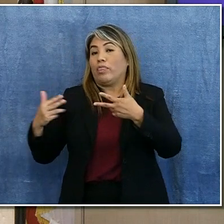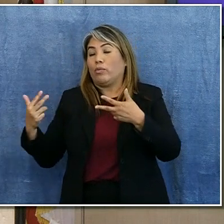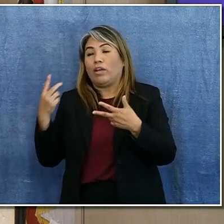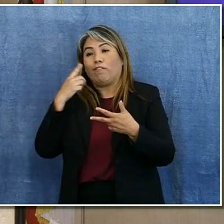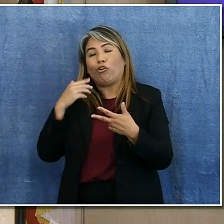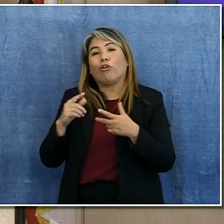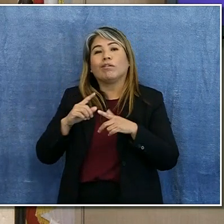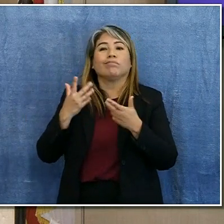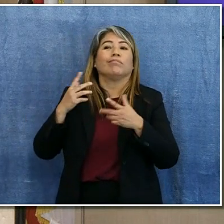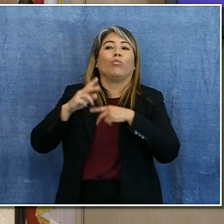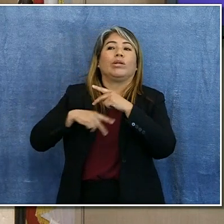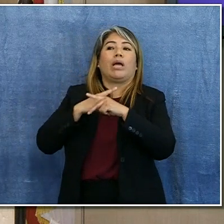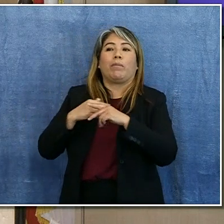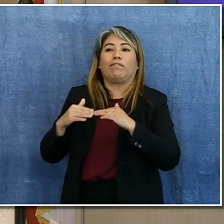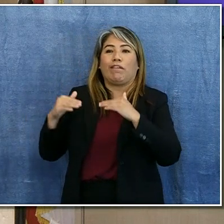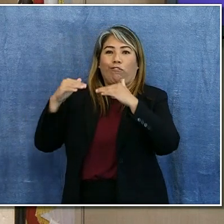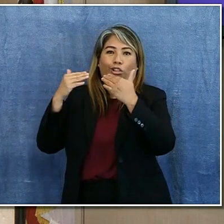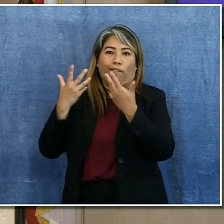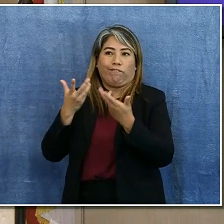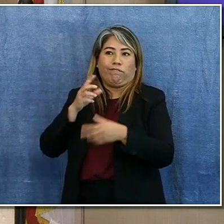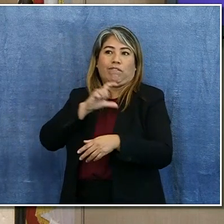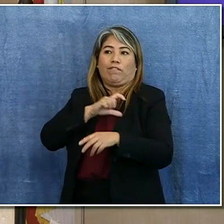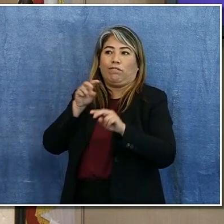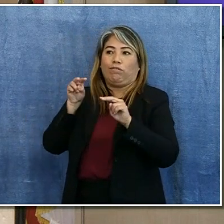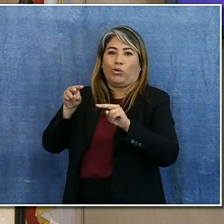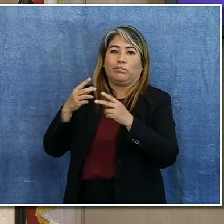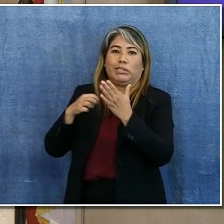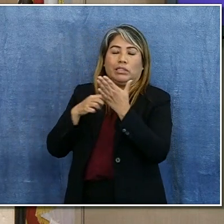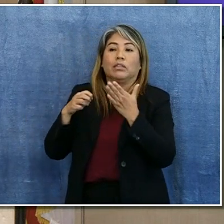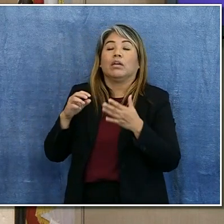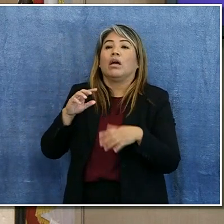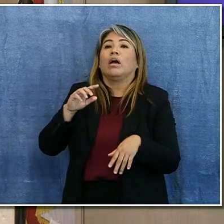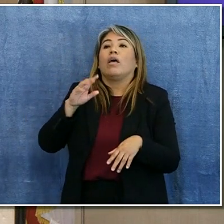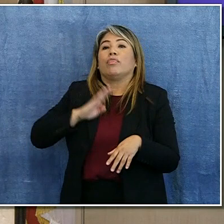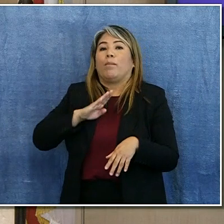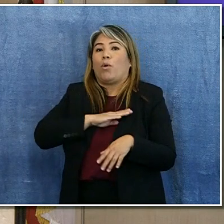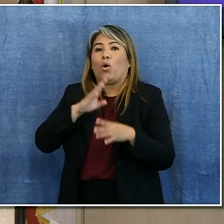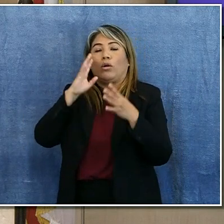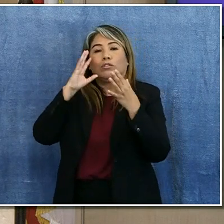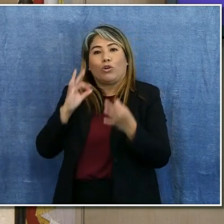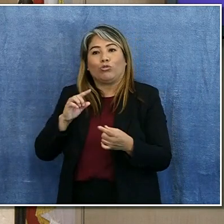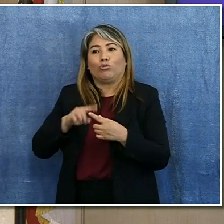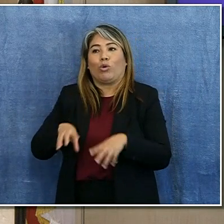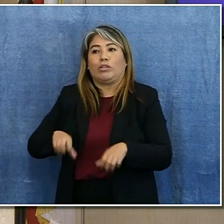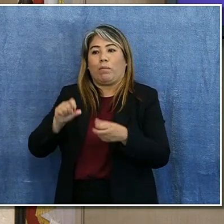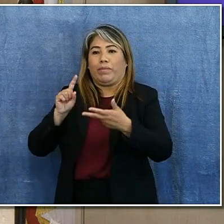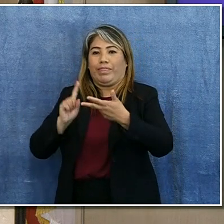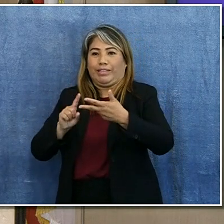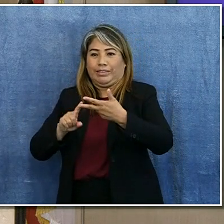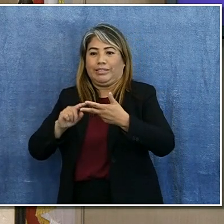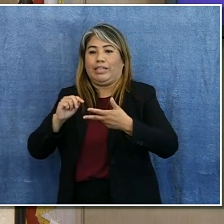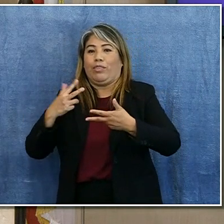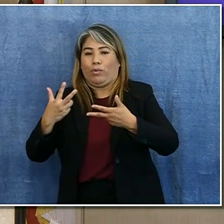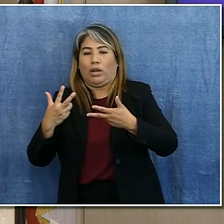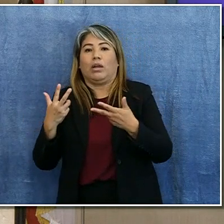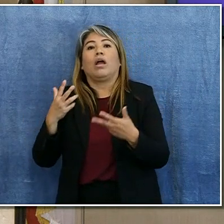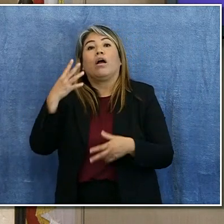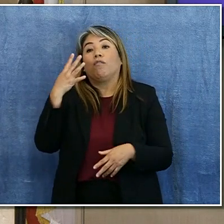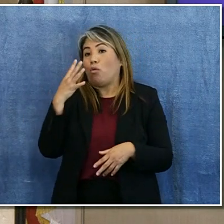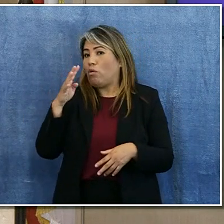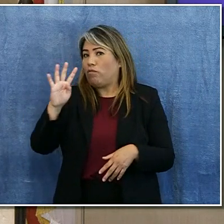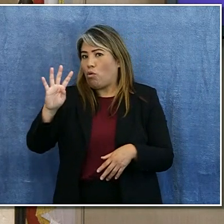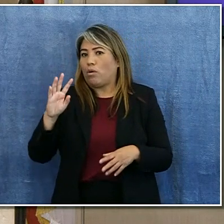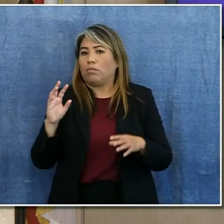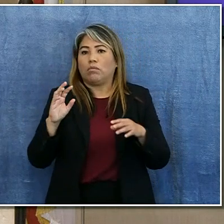enforcement. The board only chose to adopt the first tier there, which was 22 additional staff. This staff is dedicated to go out and